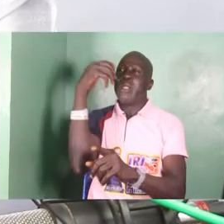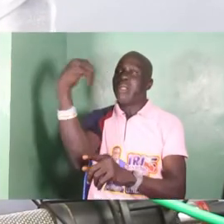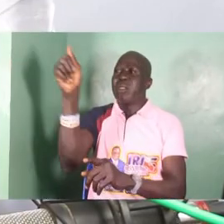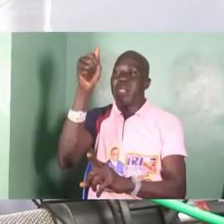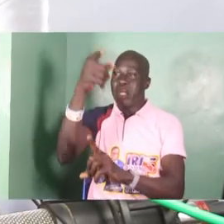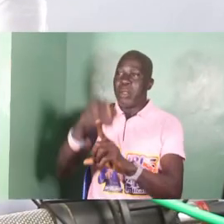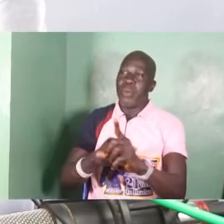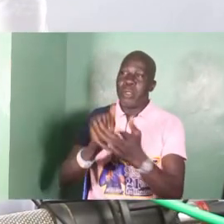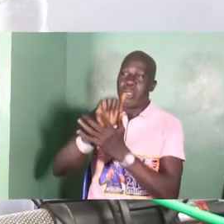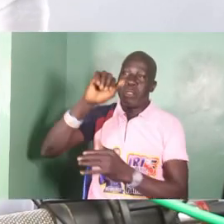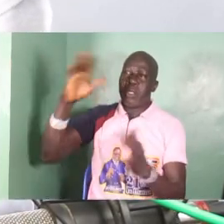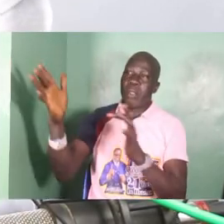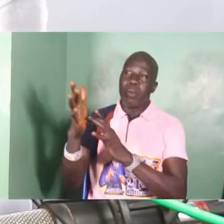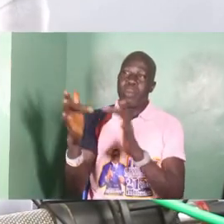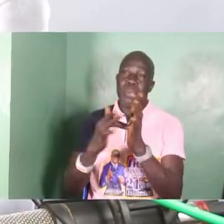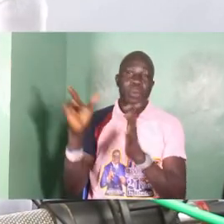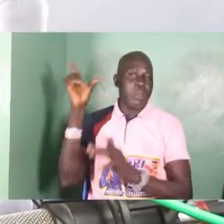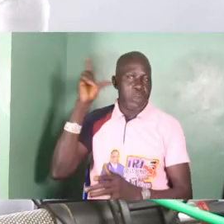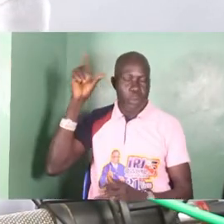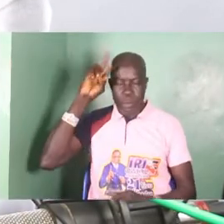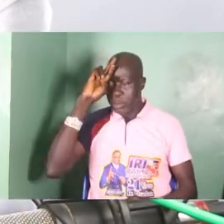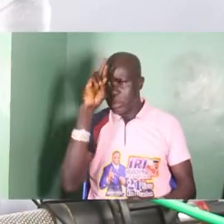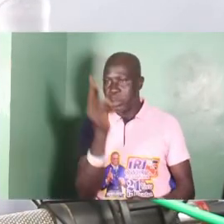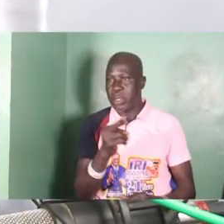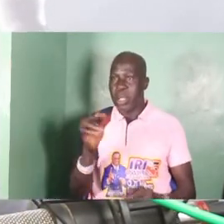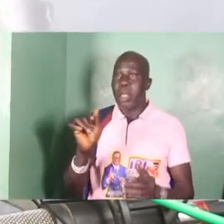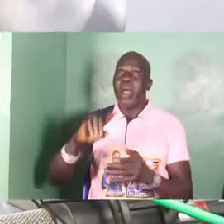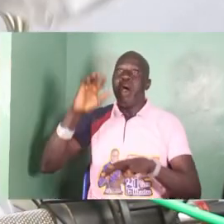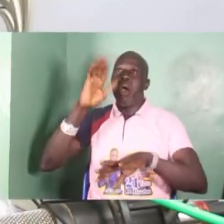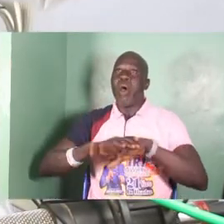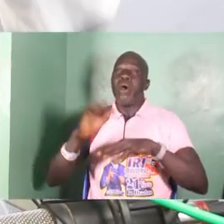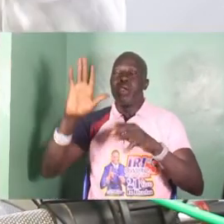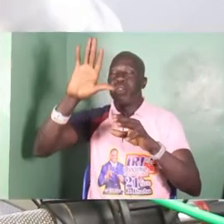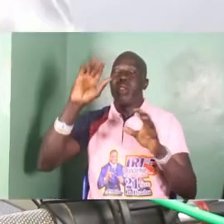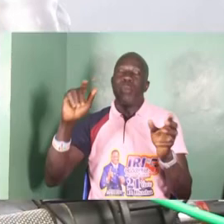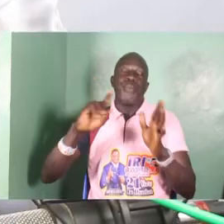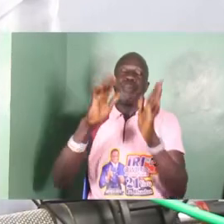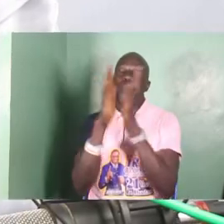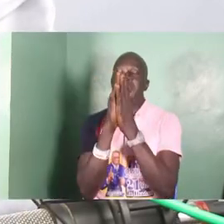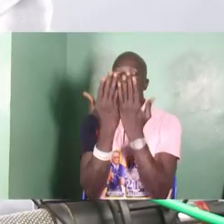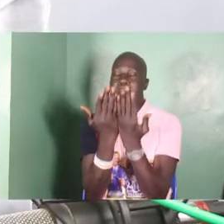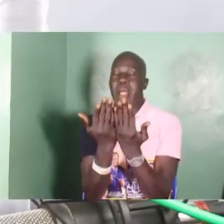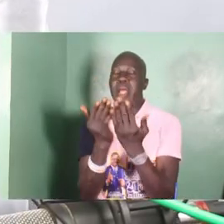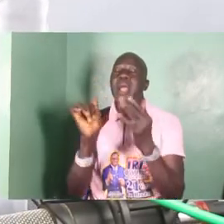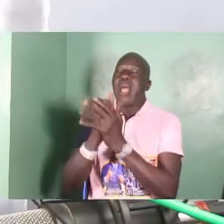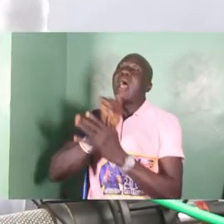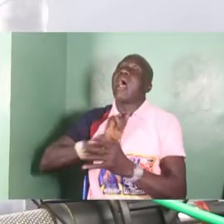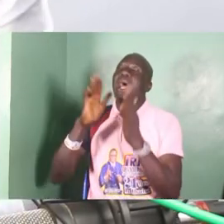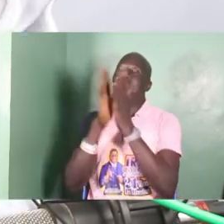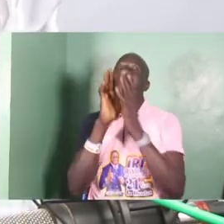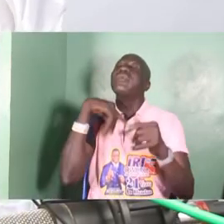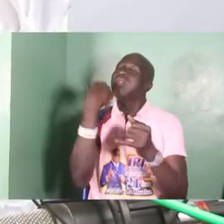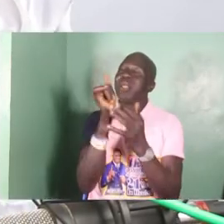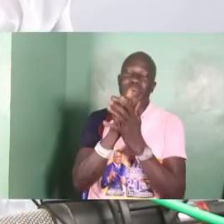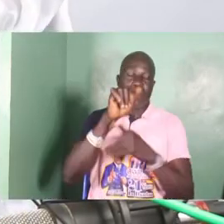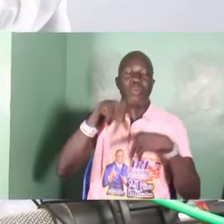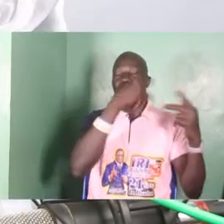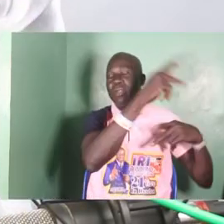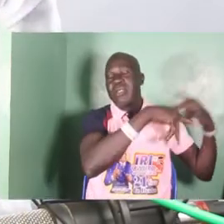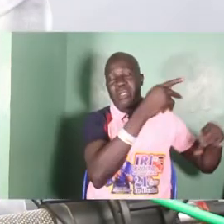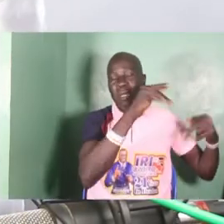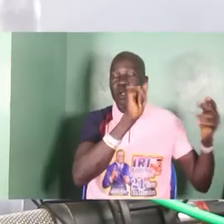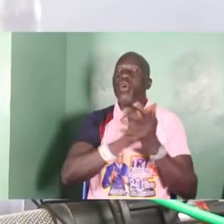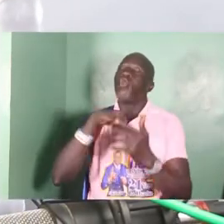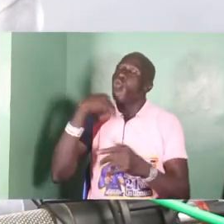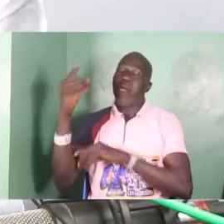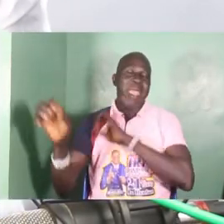No, Bible. In the Bible. Ebe, listen to me, sir. I do allow you. In this great prayer. Never so tell it. I prophesy. Go